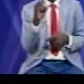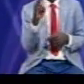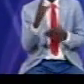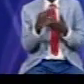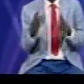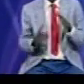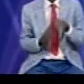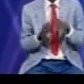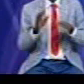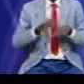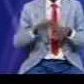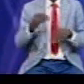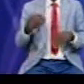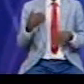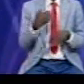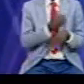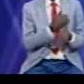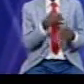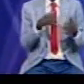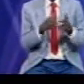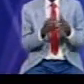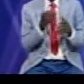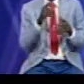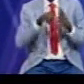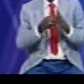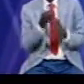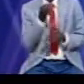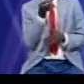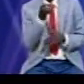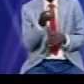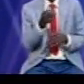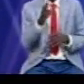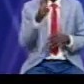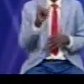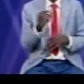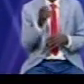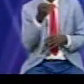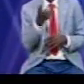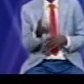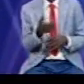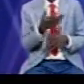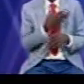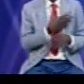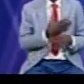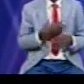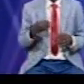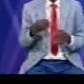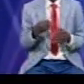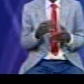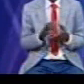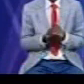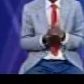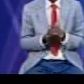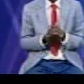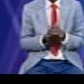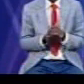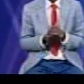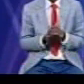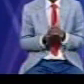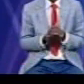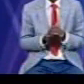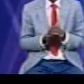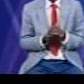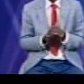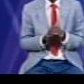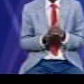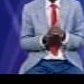It started little by little, but it got very severe that I had to be using painkillers secretly. I was the type that would not use drugs normally, even